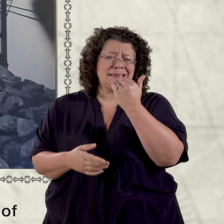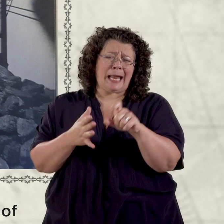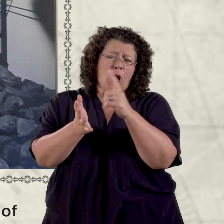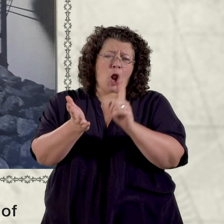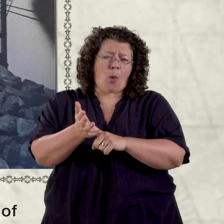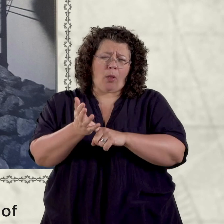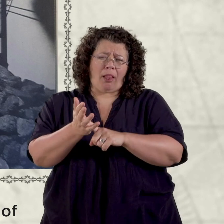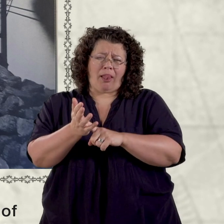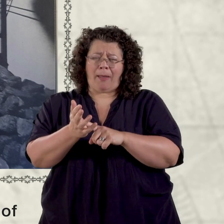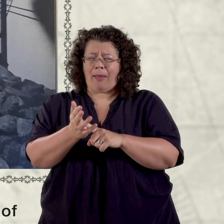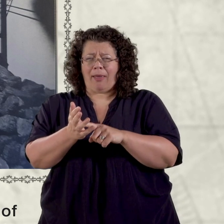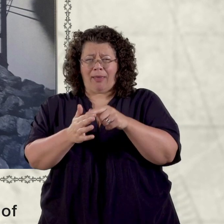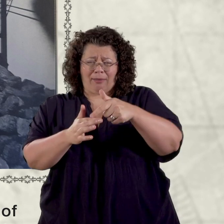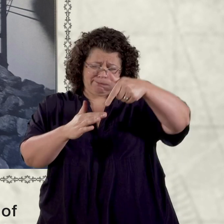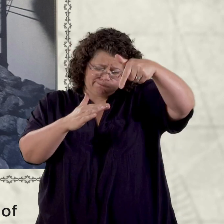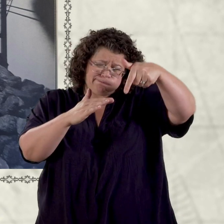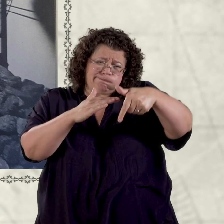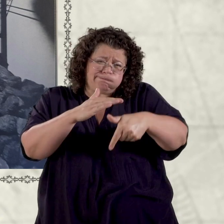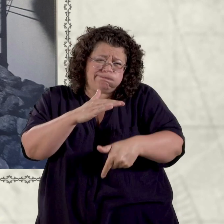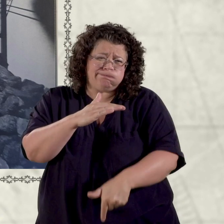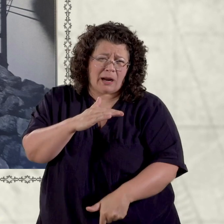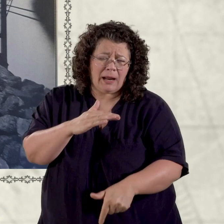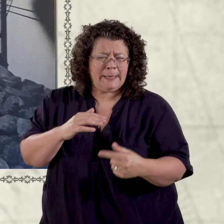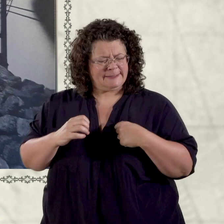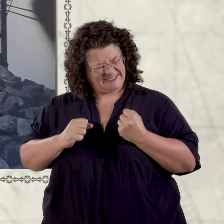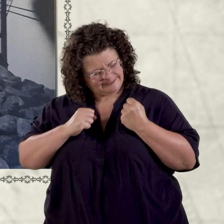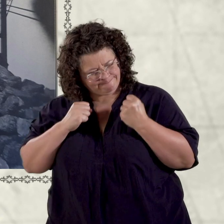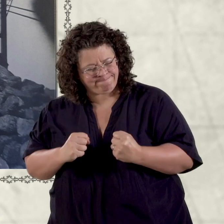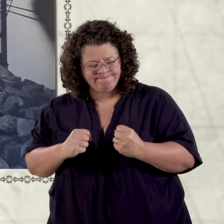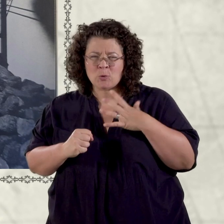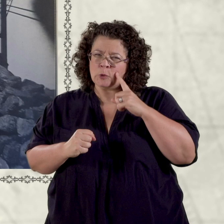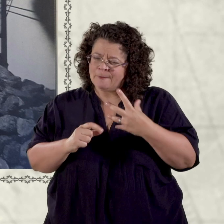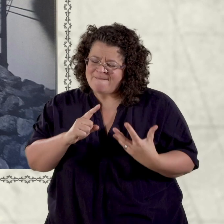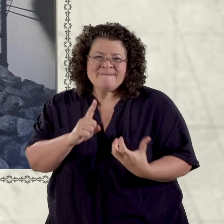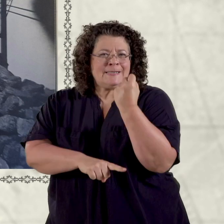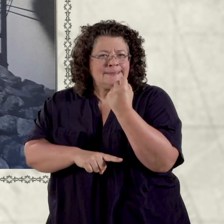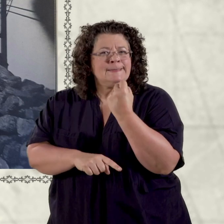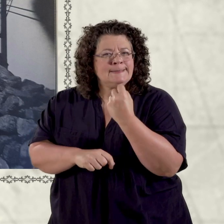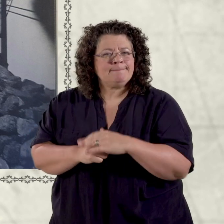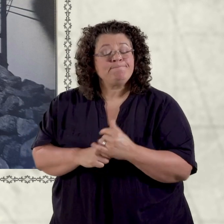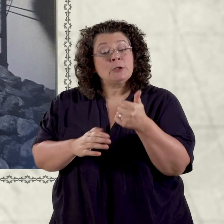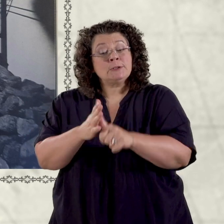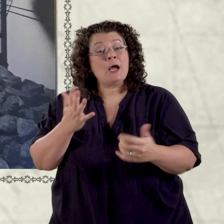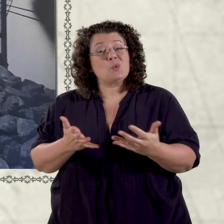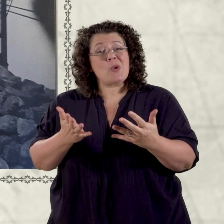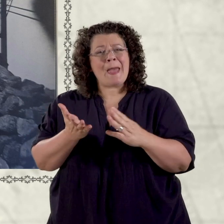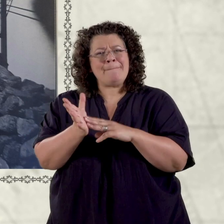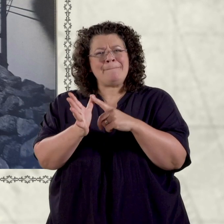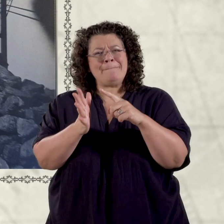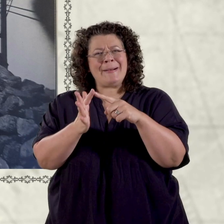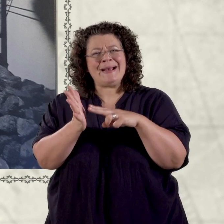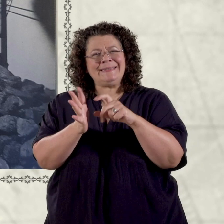black gold under our feet, and I was determined to find it. We started in the Maindy. Under our